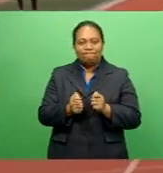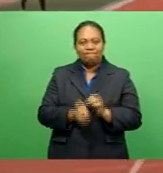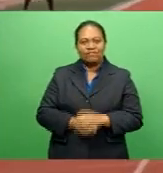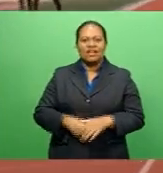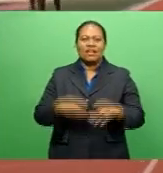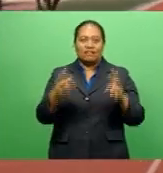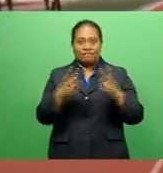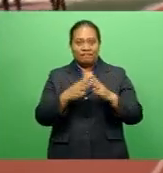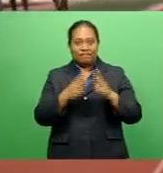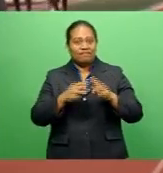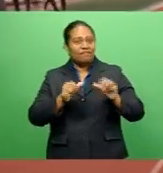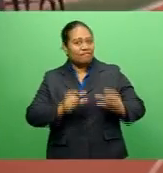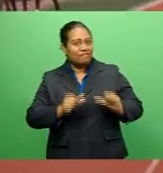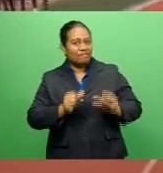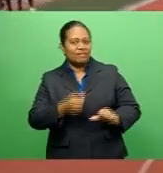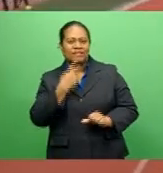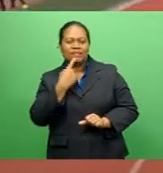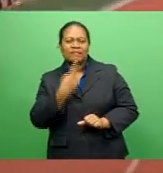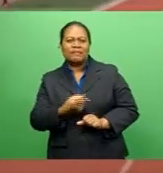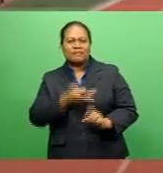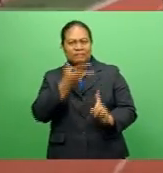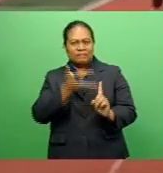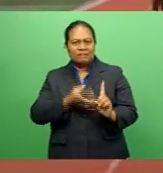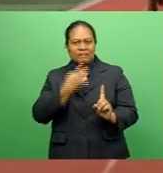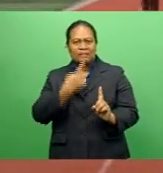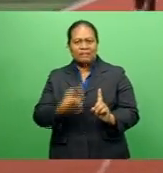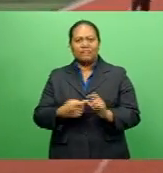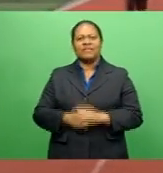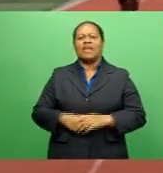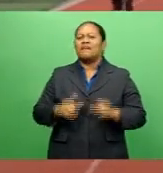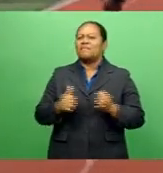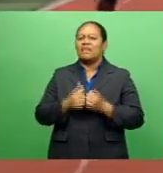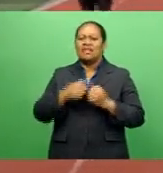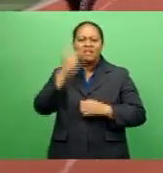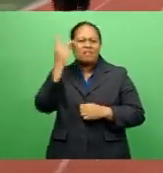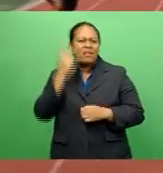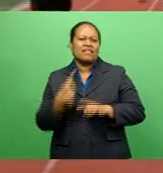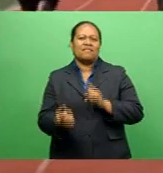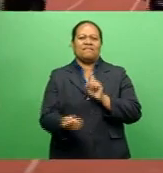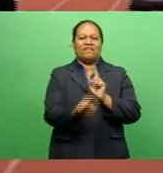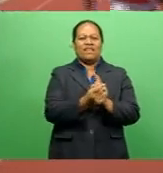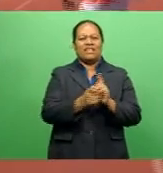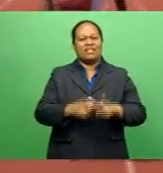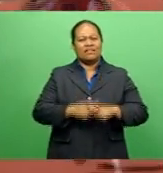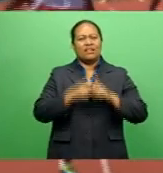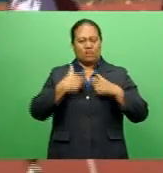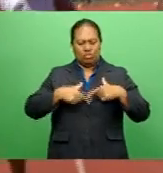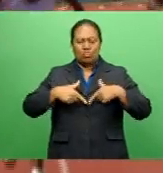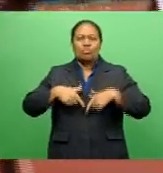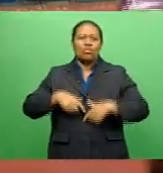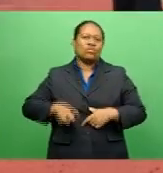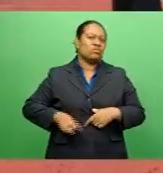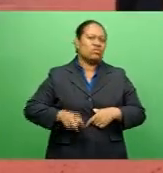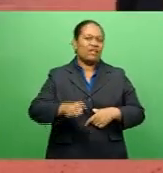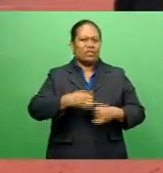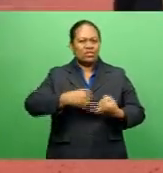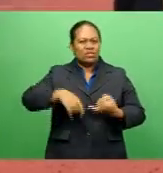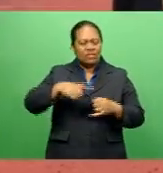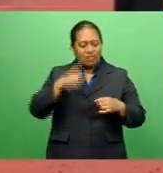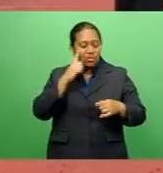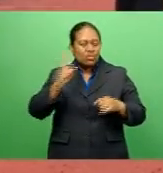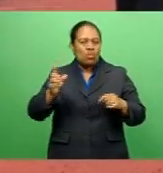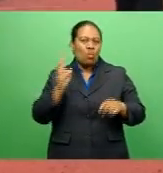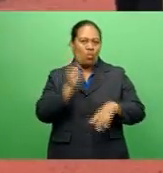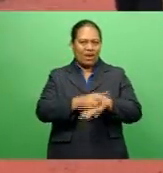N Zone President Solomone Seru says over the years many parents faced difficulties in traveling to Suva to see the